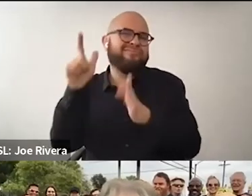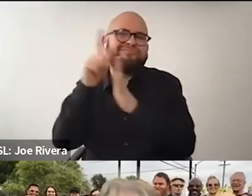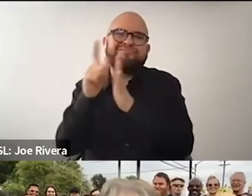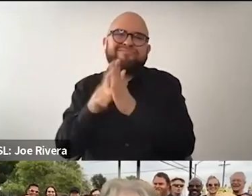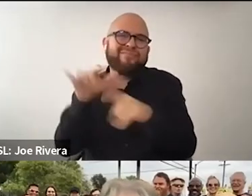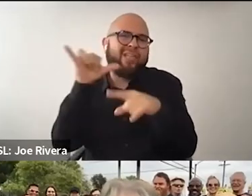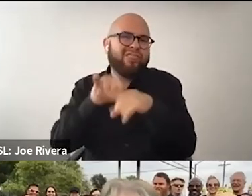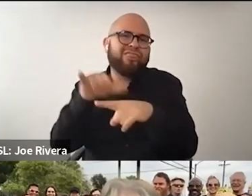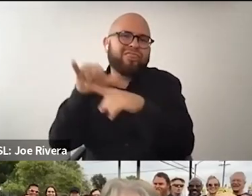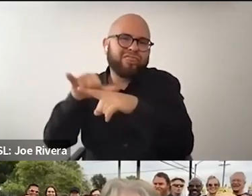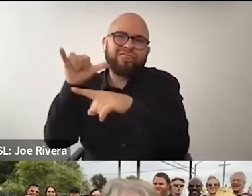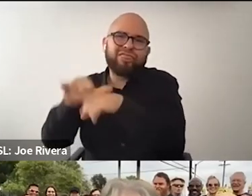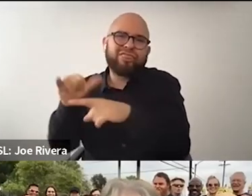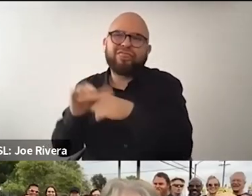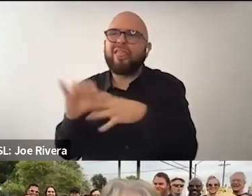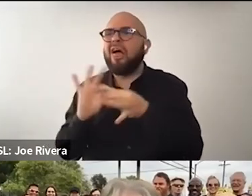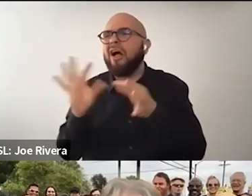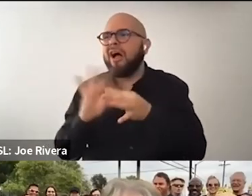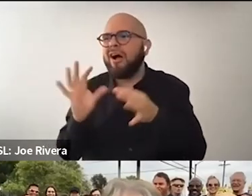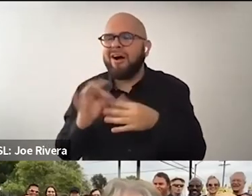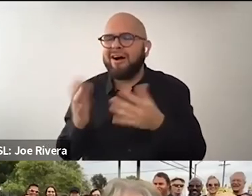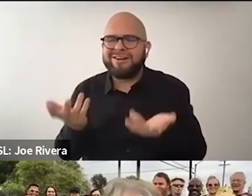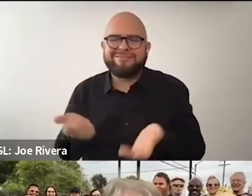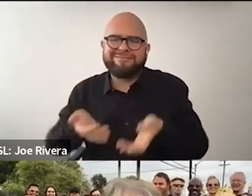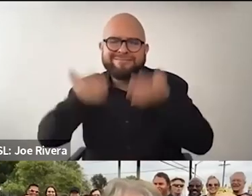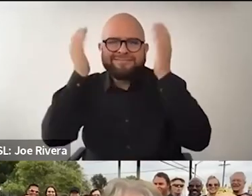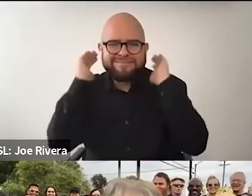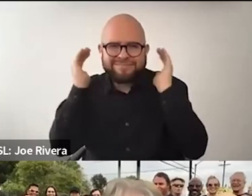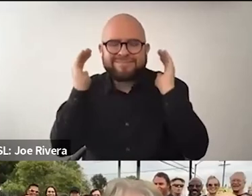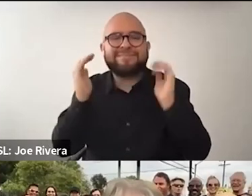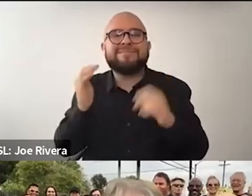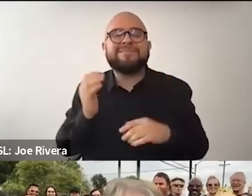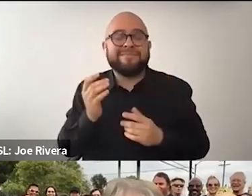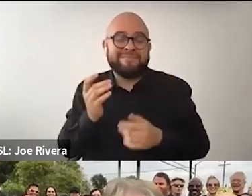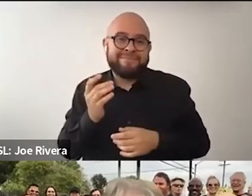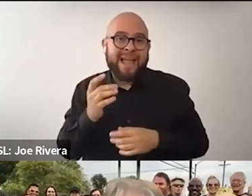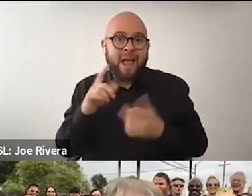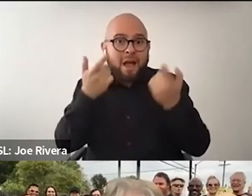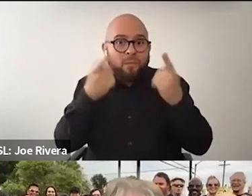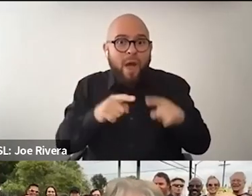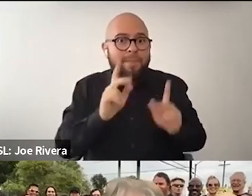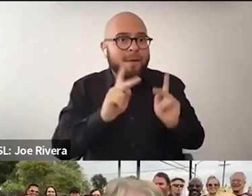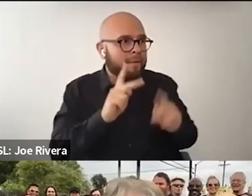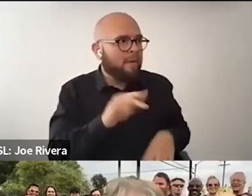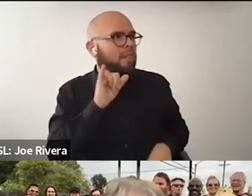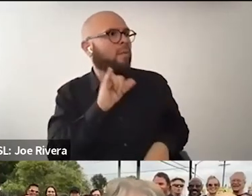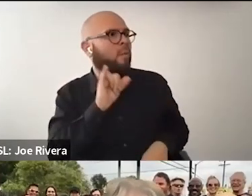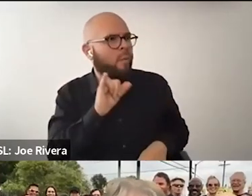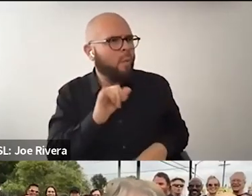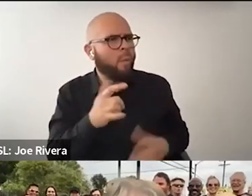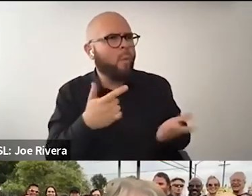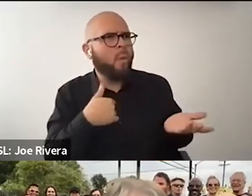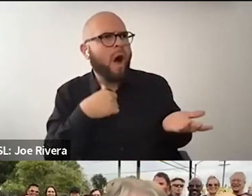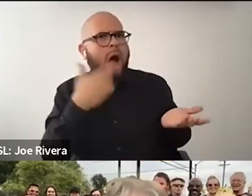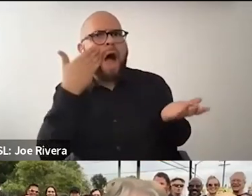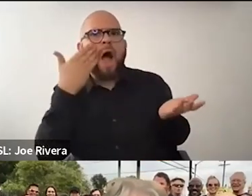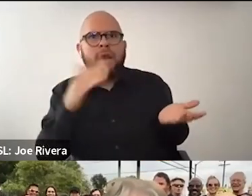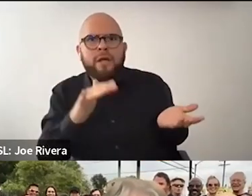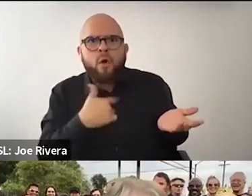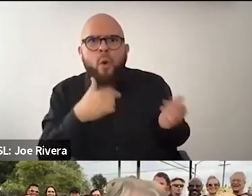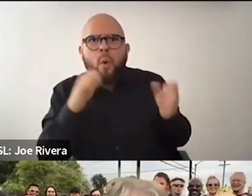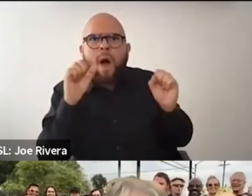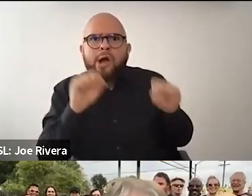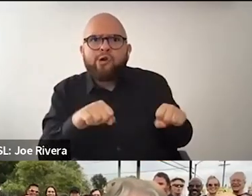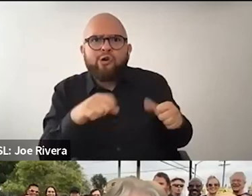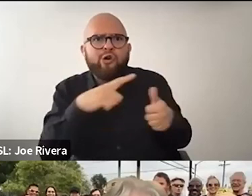oh, wow, I didn't realize that I didn't get that. Or, oh, I didn't realize that we could do that. Giving them real